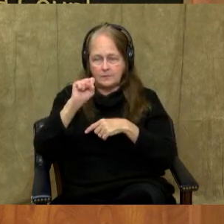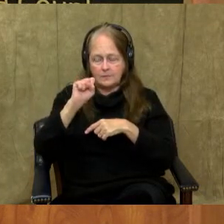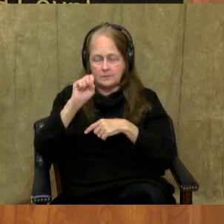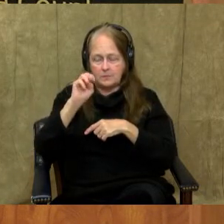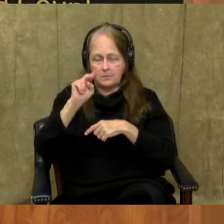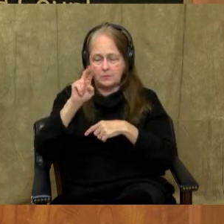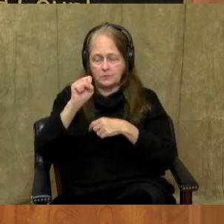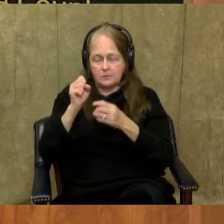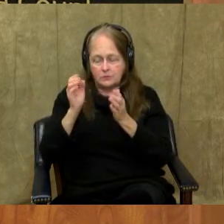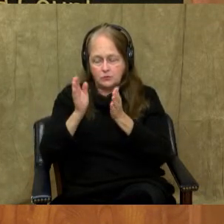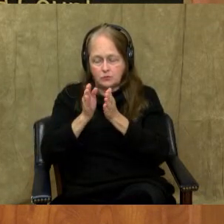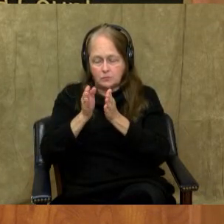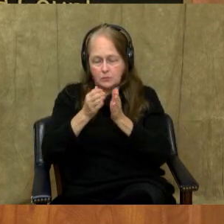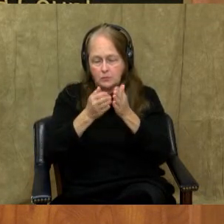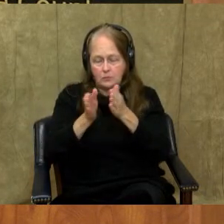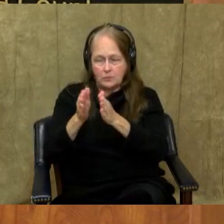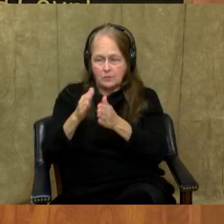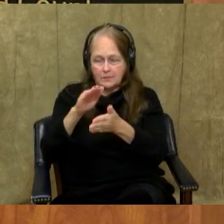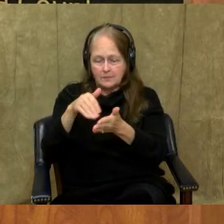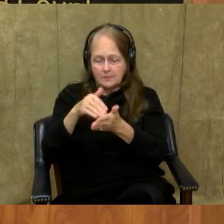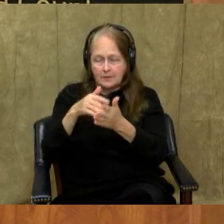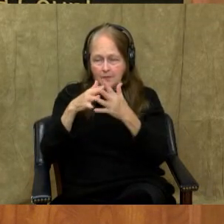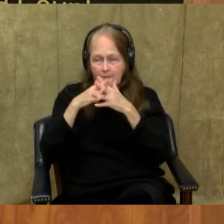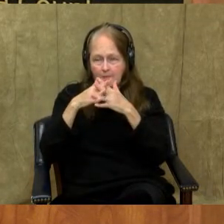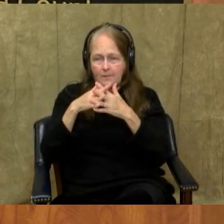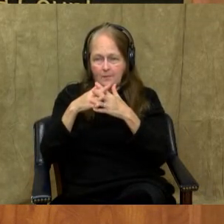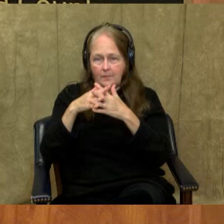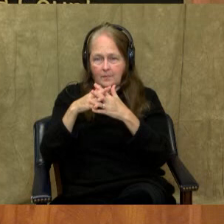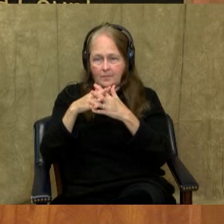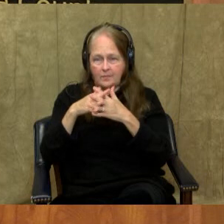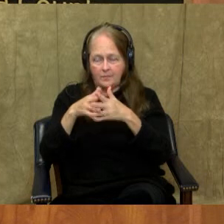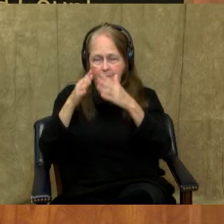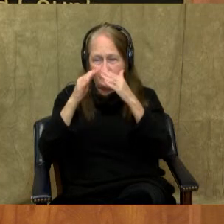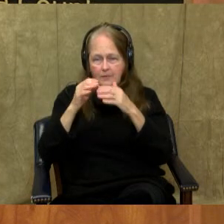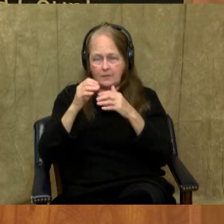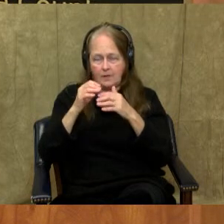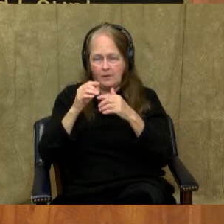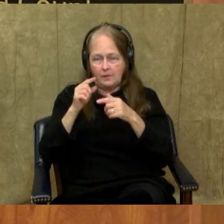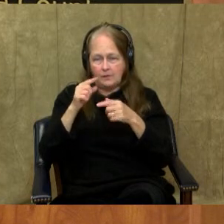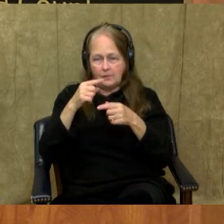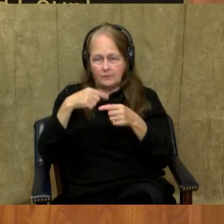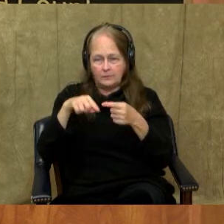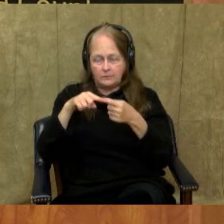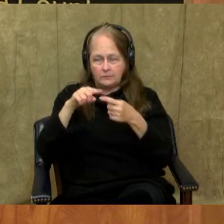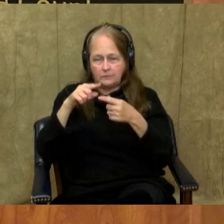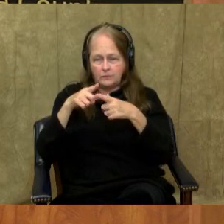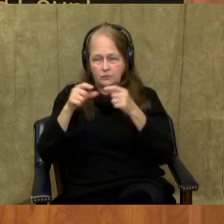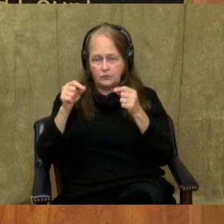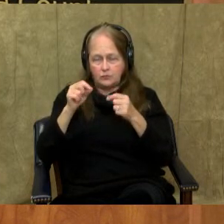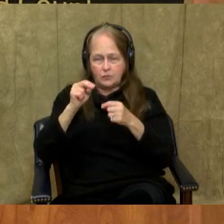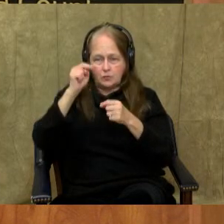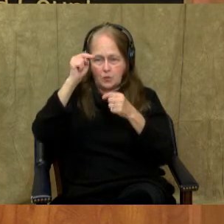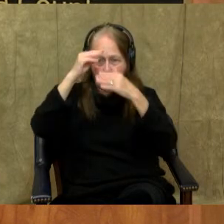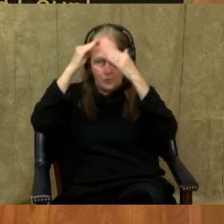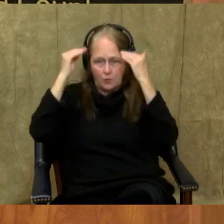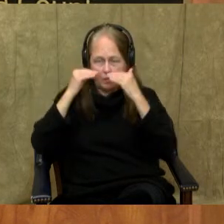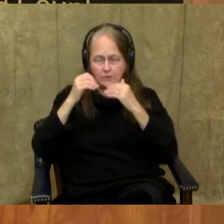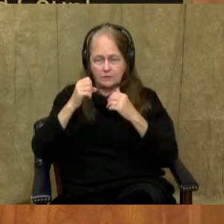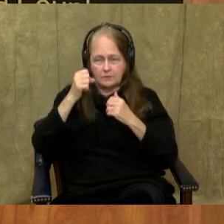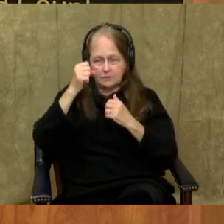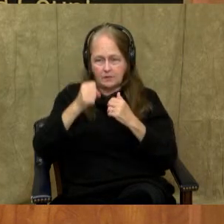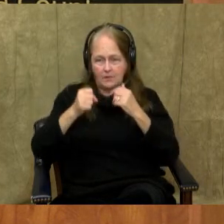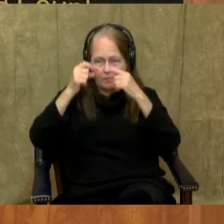narrow piece of land, think about Central America and the Isthmus of Panama. Next question. Since Japan, North Korea, and South Korea are